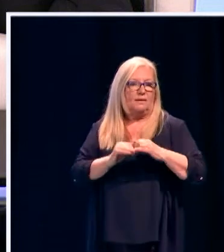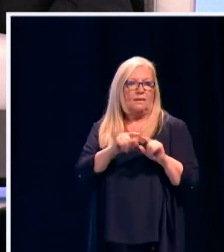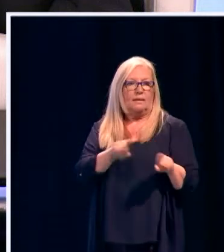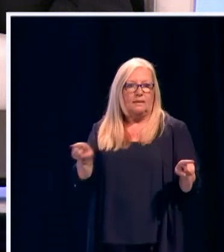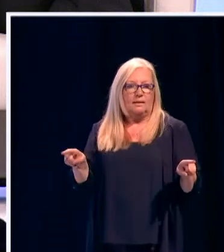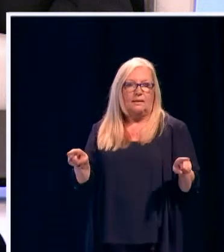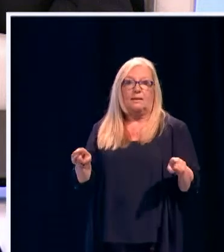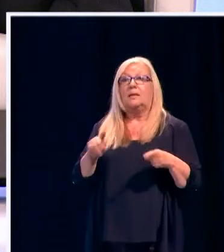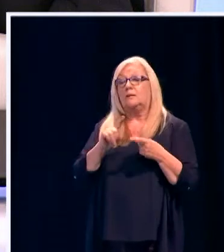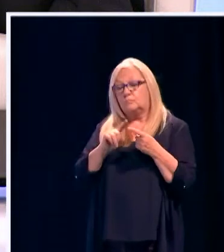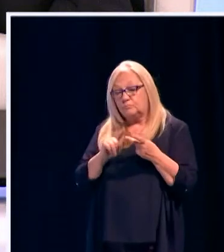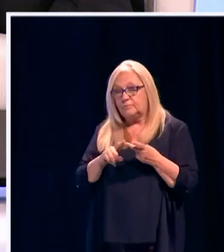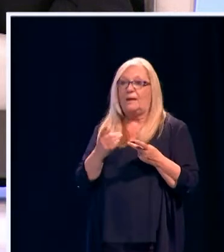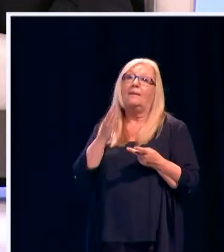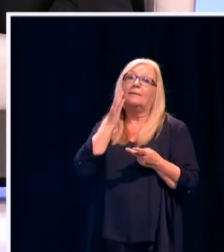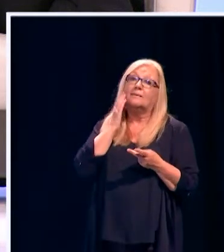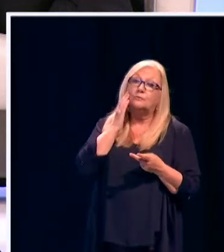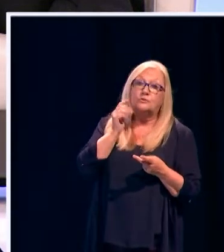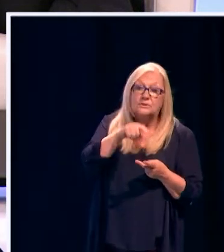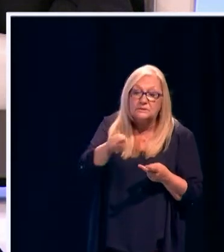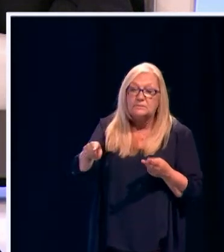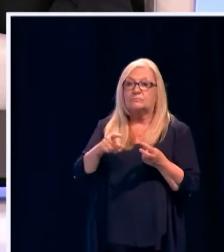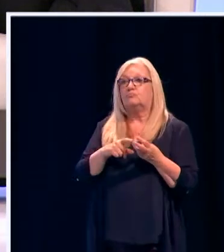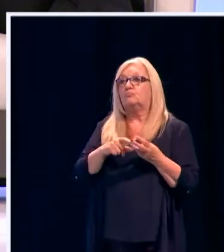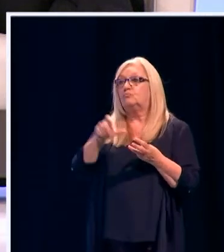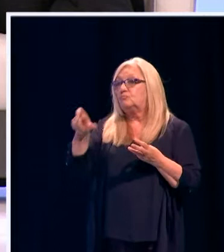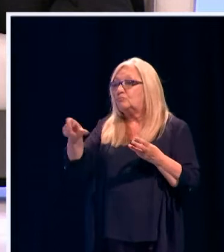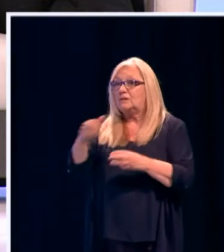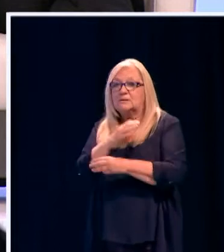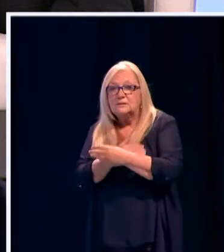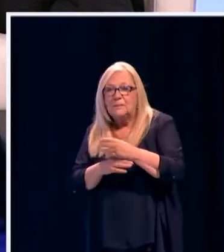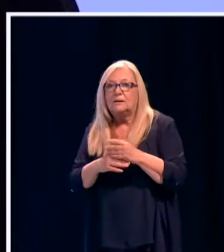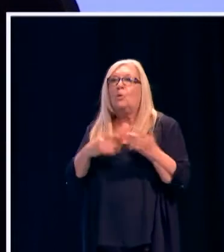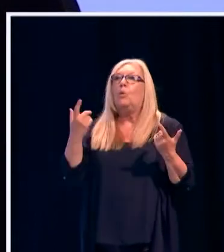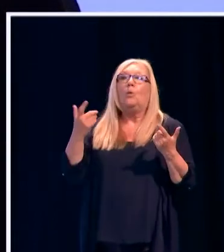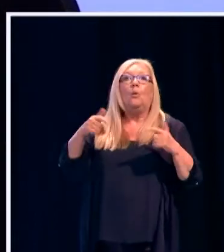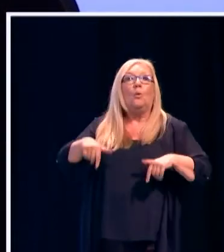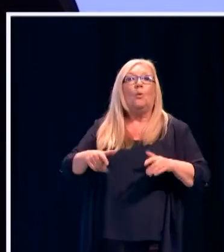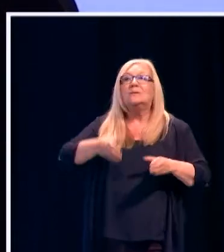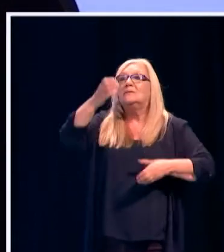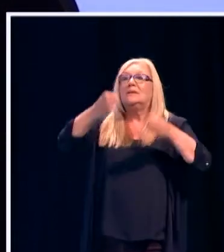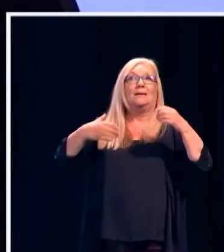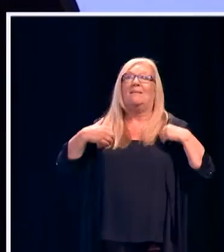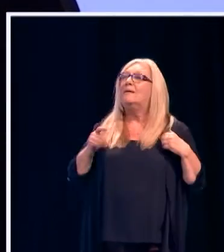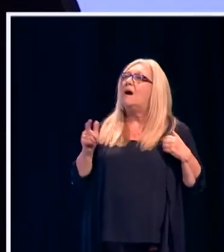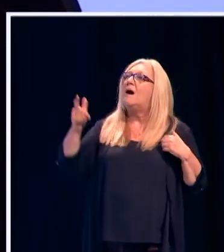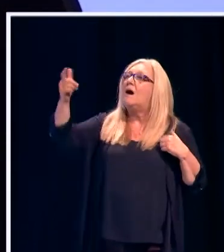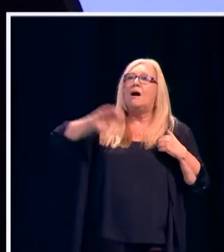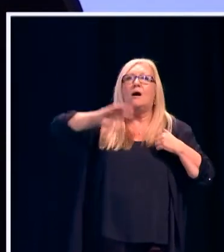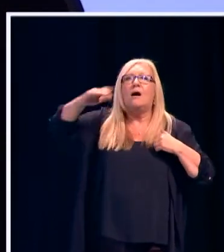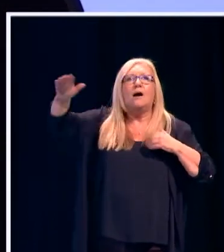indigenous people with disability, and persons with disability live in remote area. We build capacity